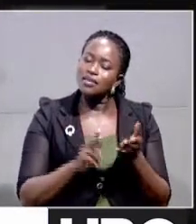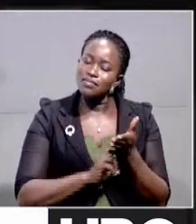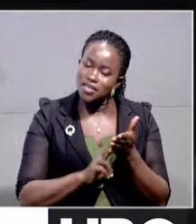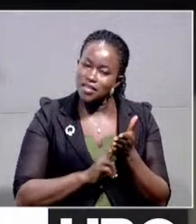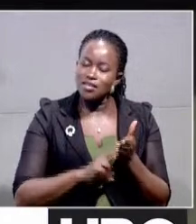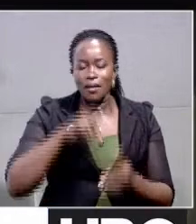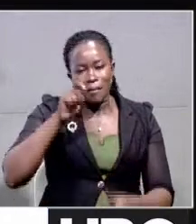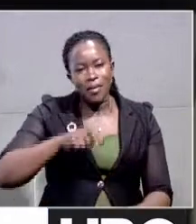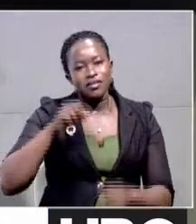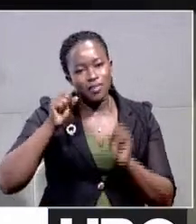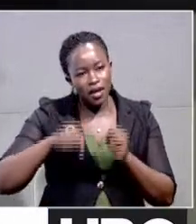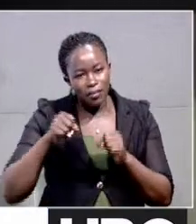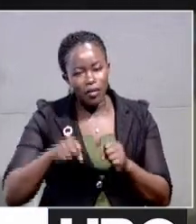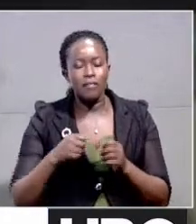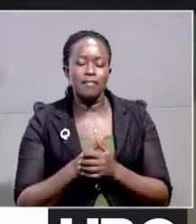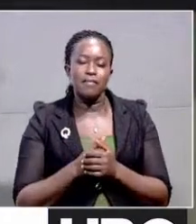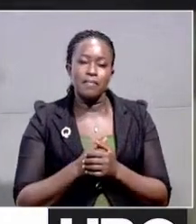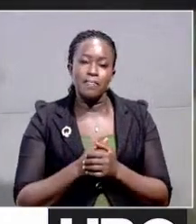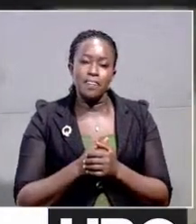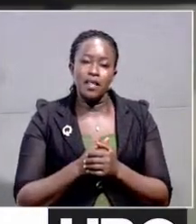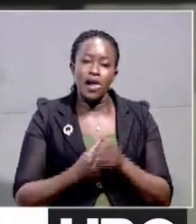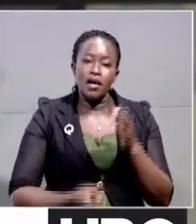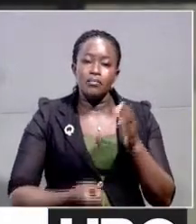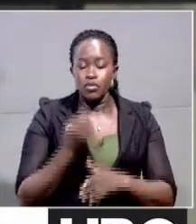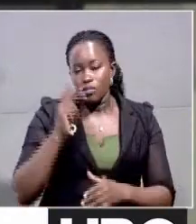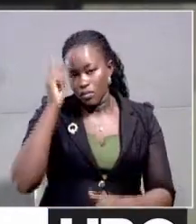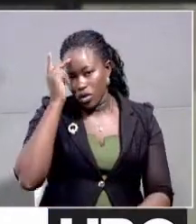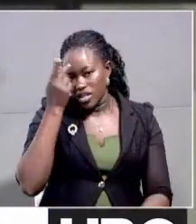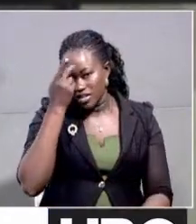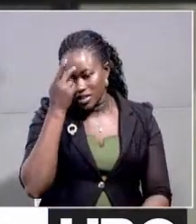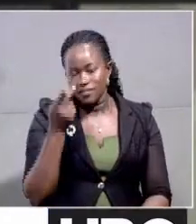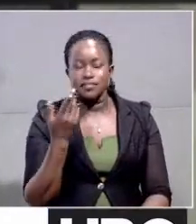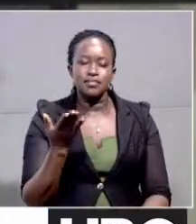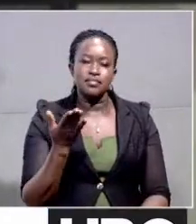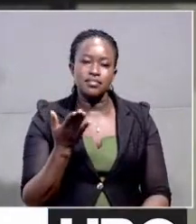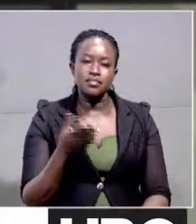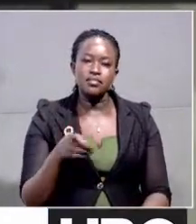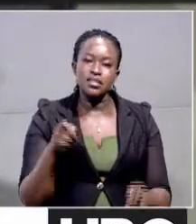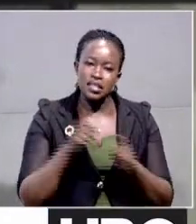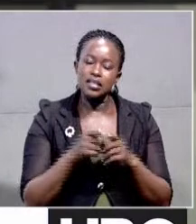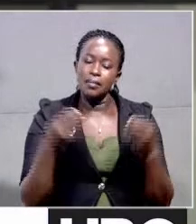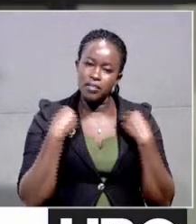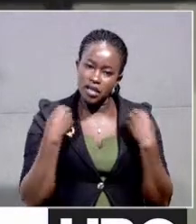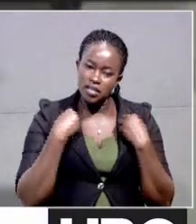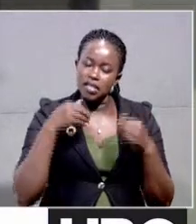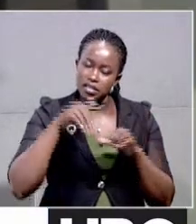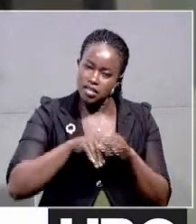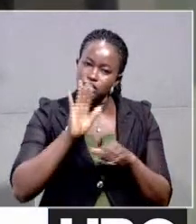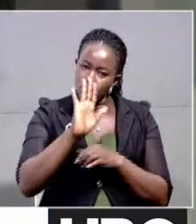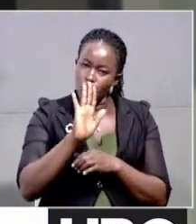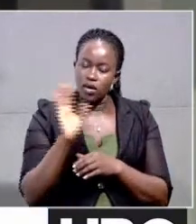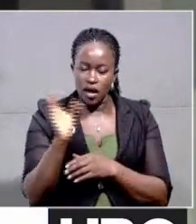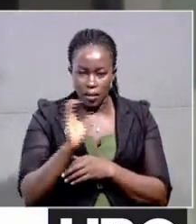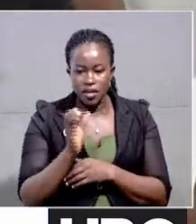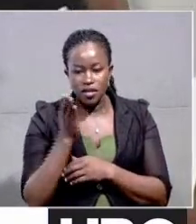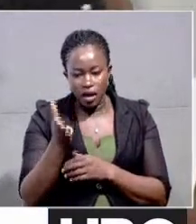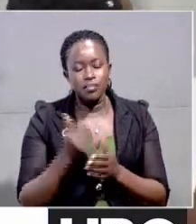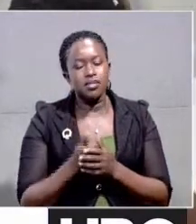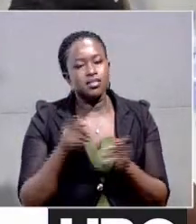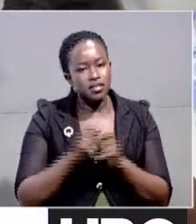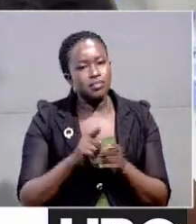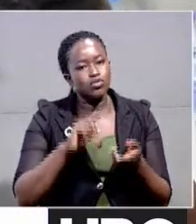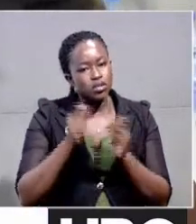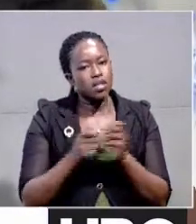to put those policies and practices in your company that will enable you to look a little bit better.